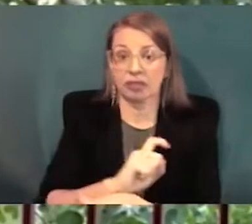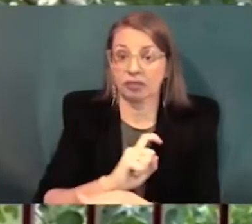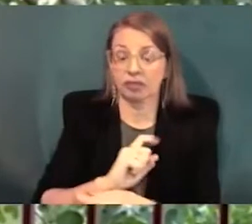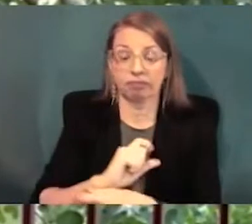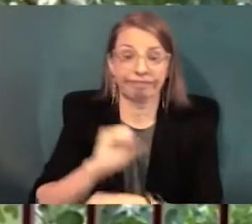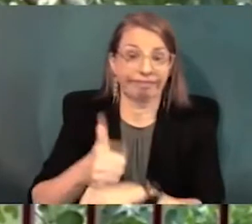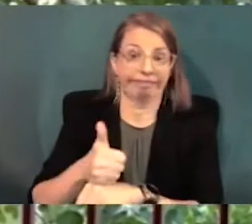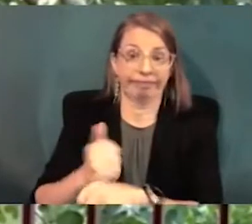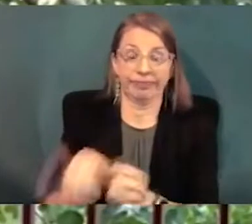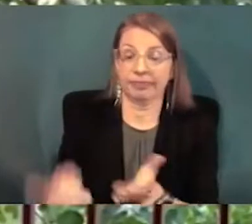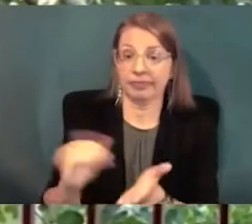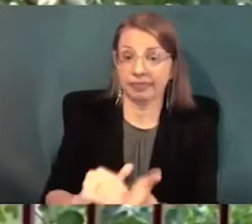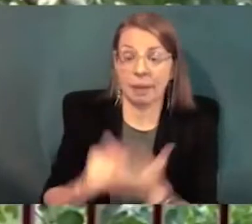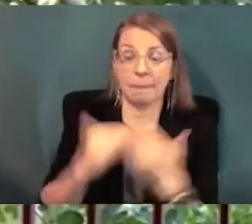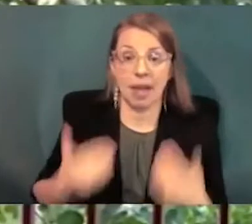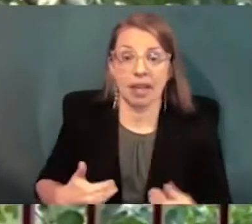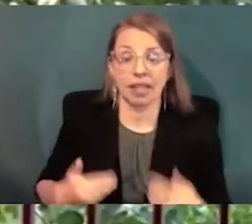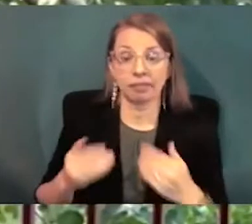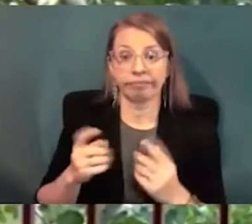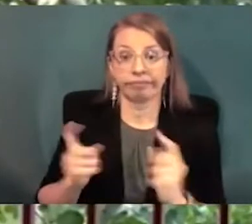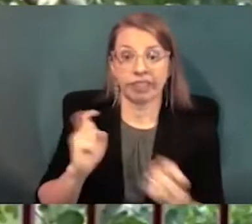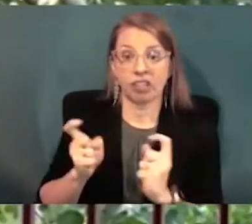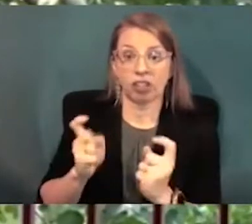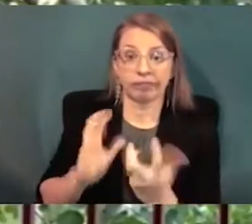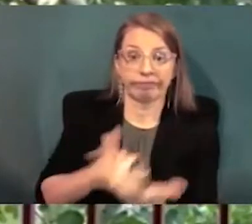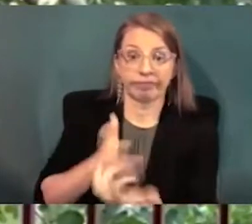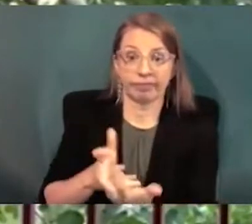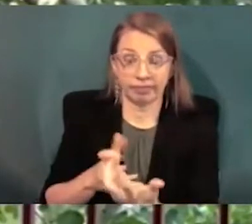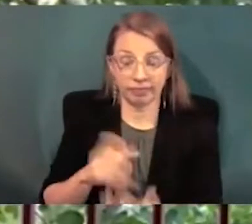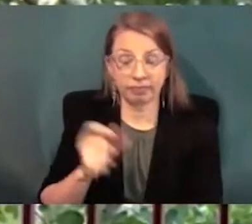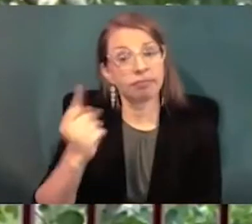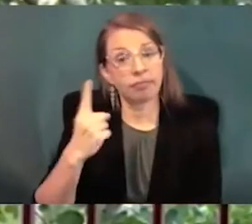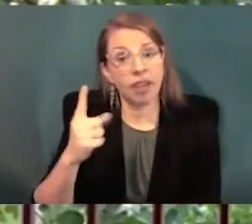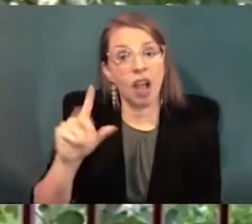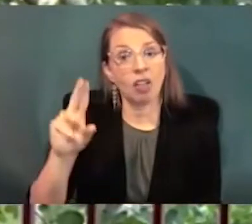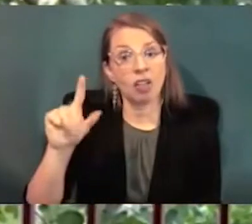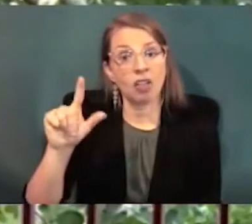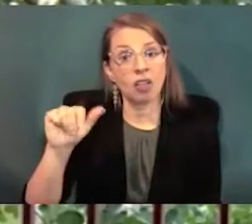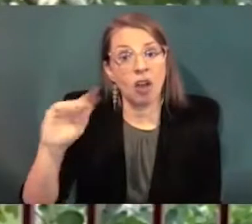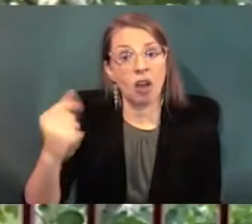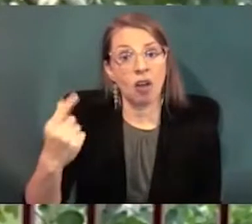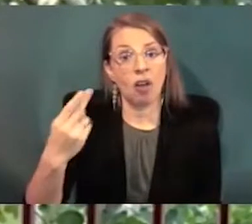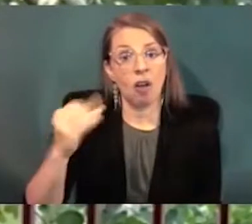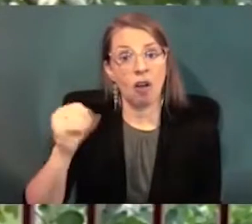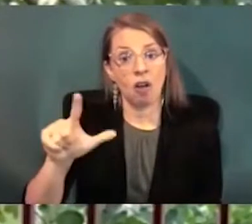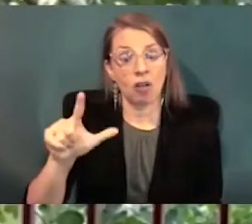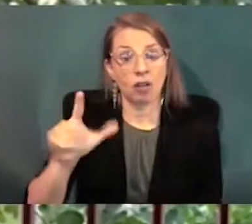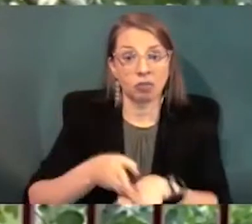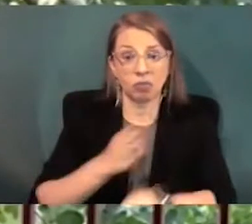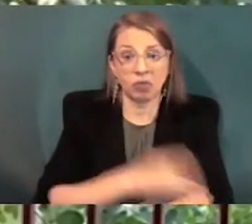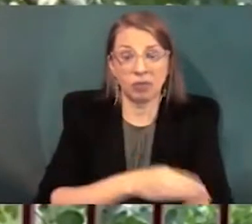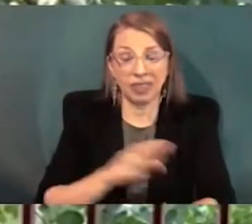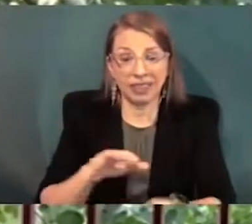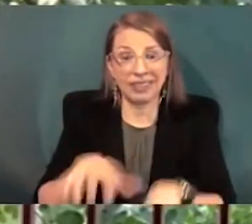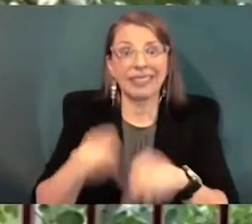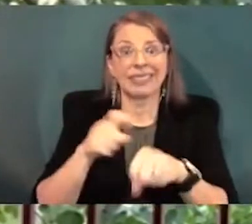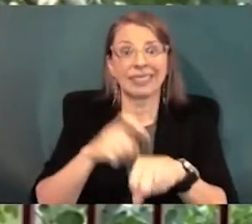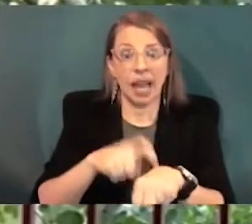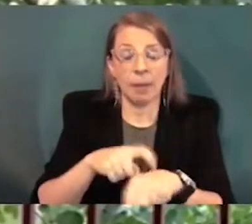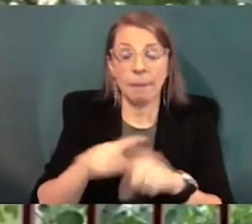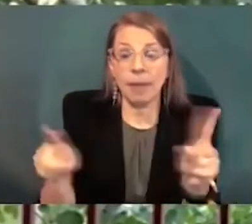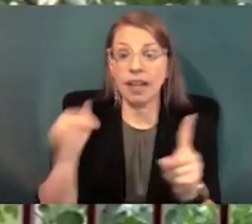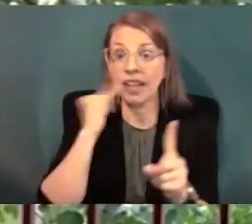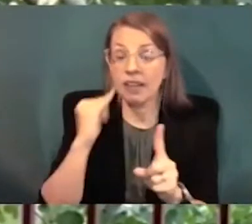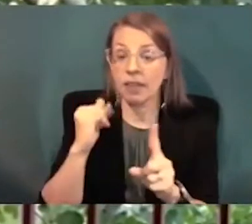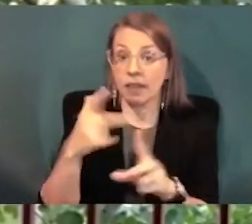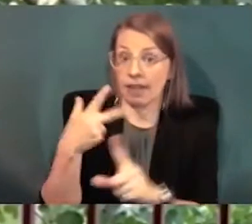long COVID to get better. And it takes time. But also, if there is some improvement from vaccination, we certainly want to encourage that because we